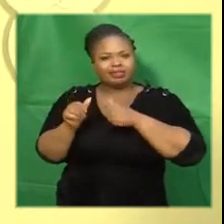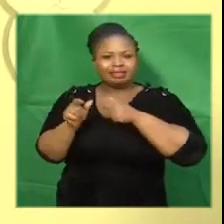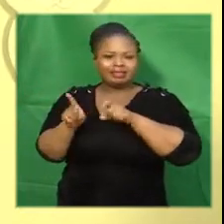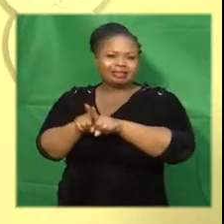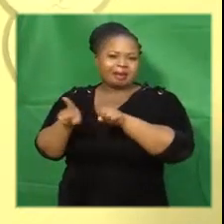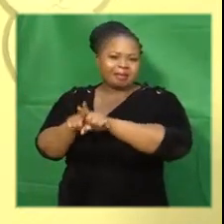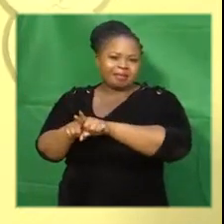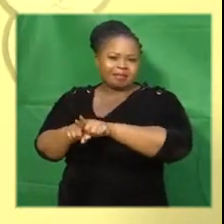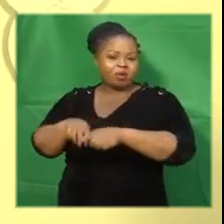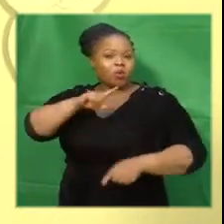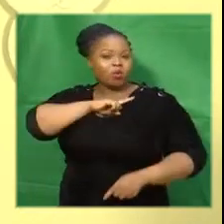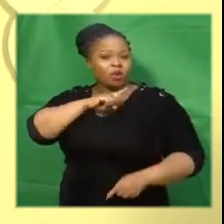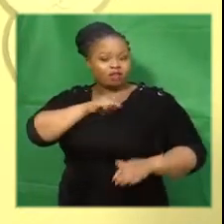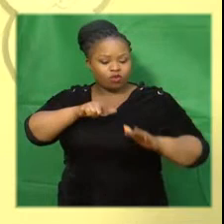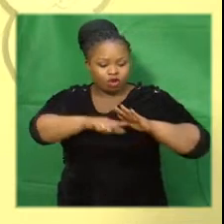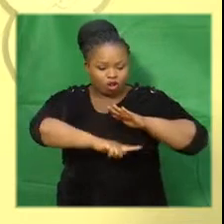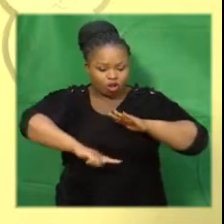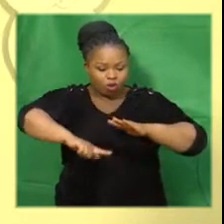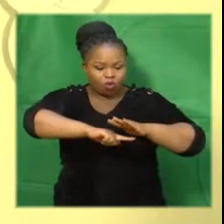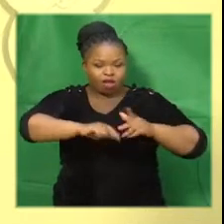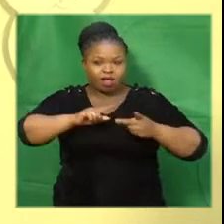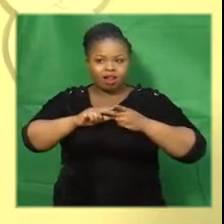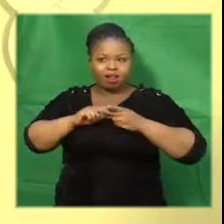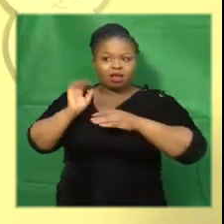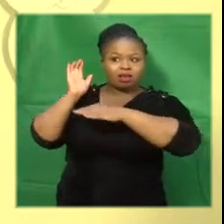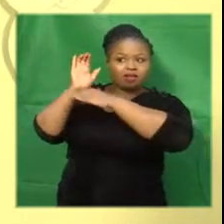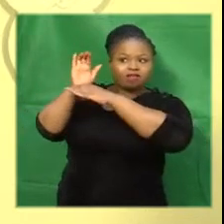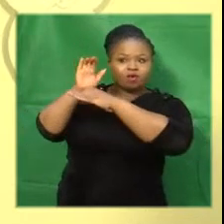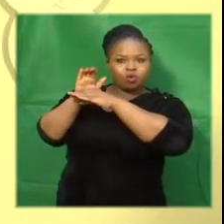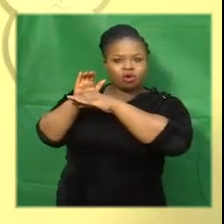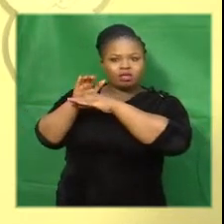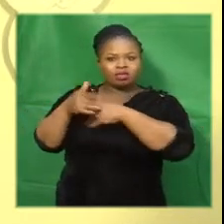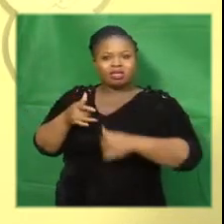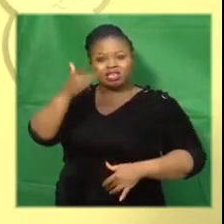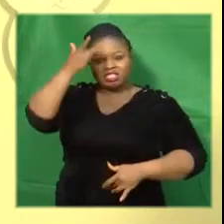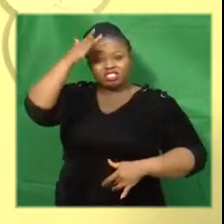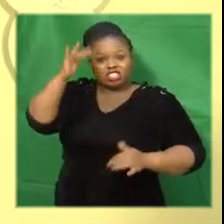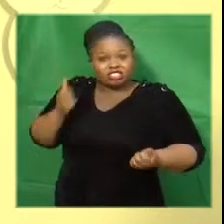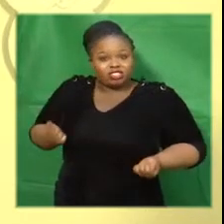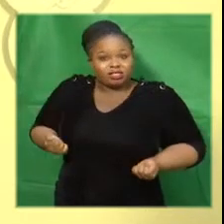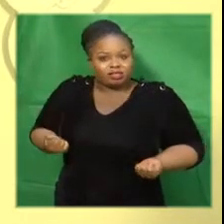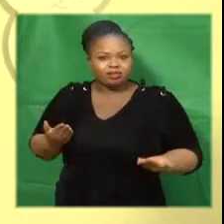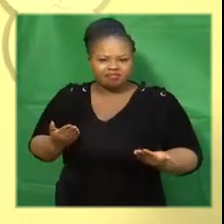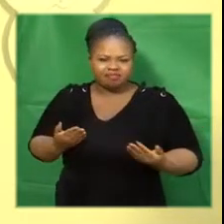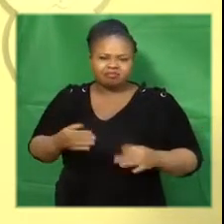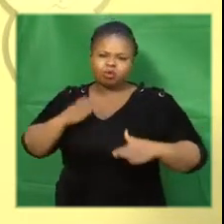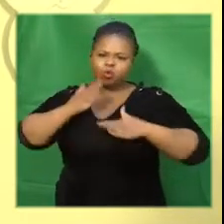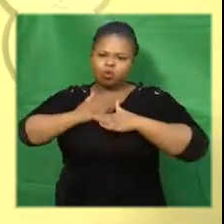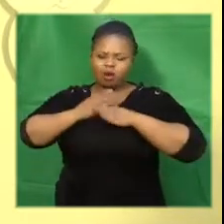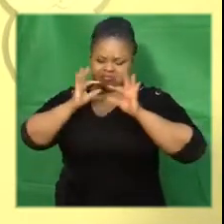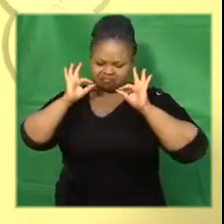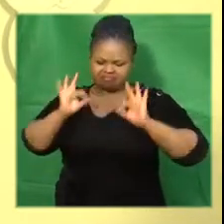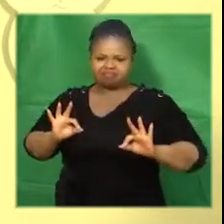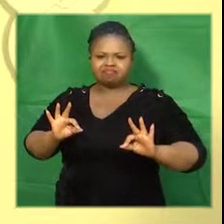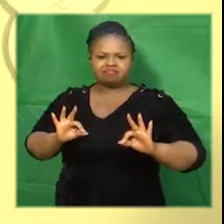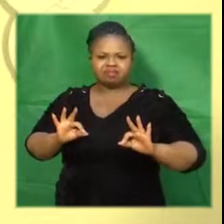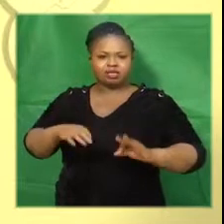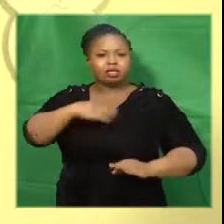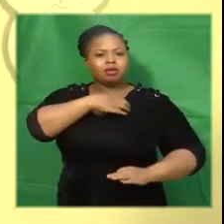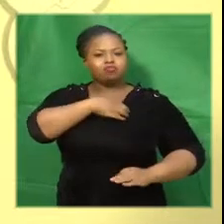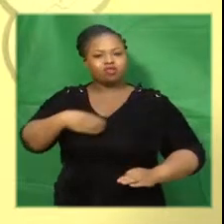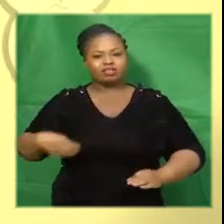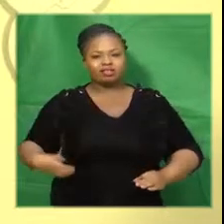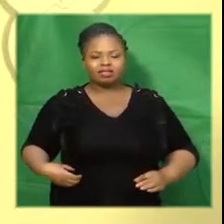the country's domestic and foreign intelligence services more effectively enable the President